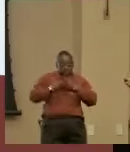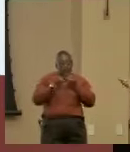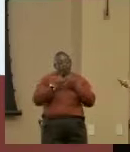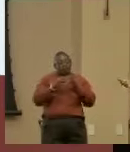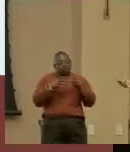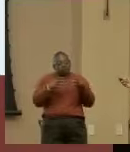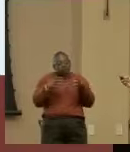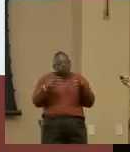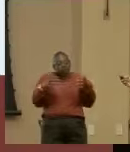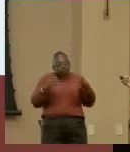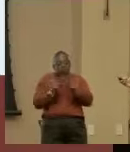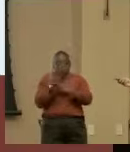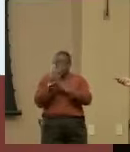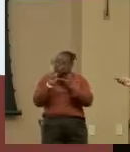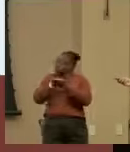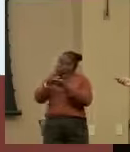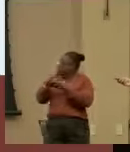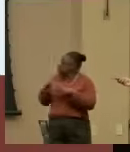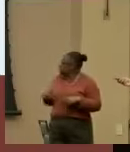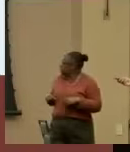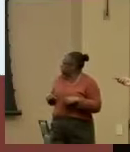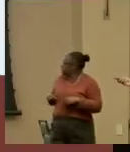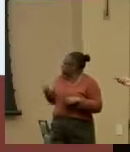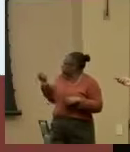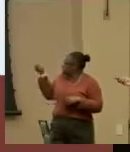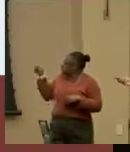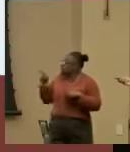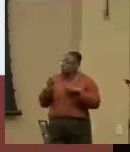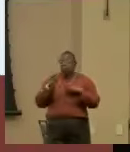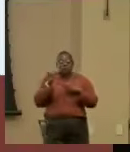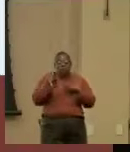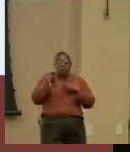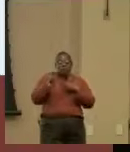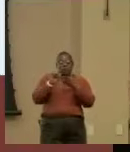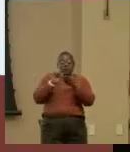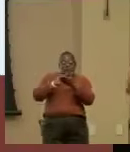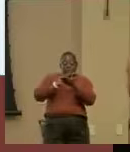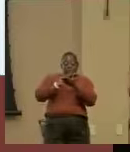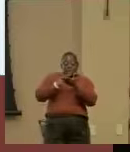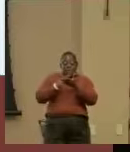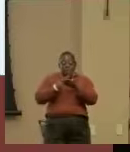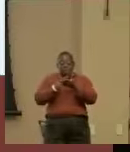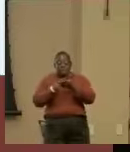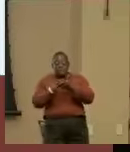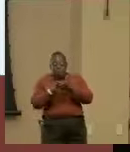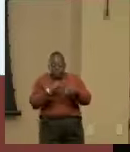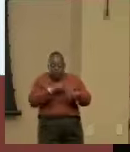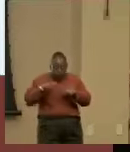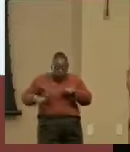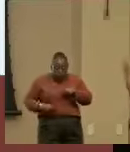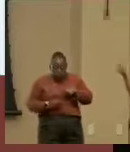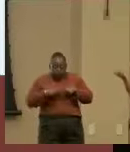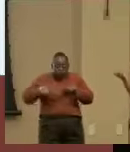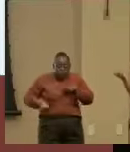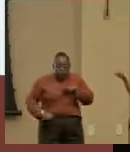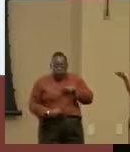So once these monoclonal antibodies start really pouring in the third trimester, we